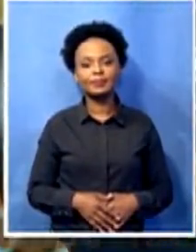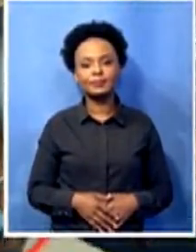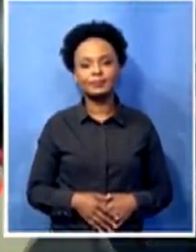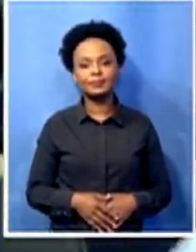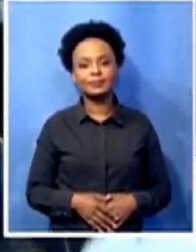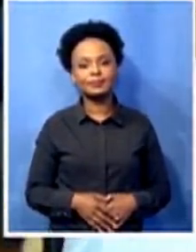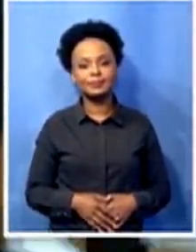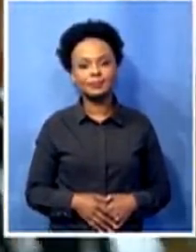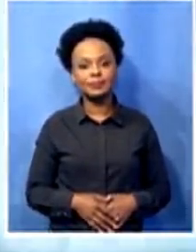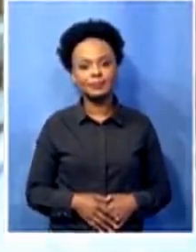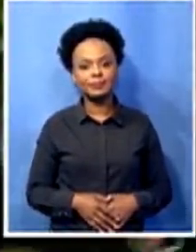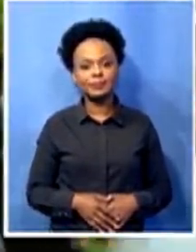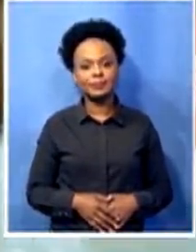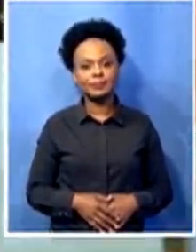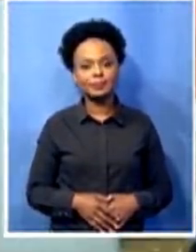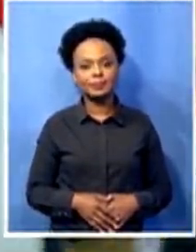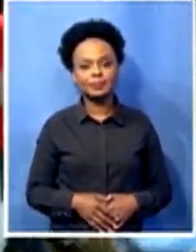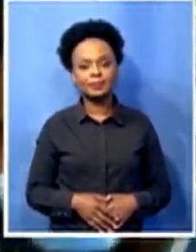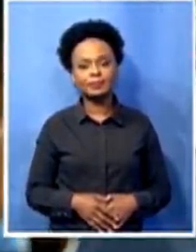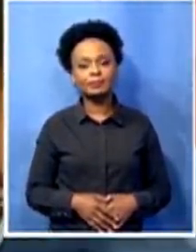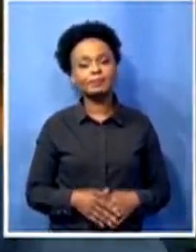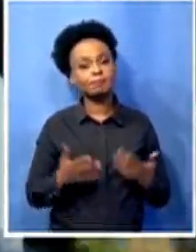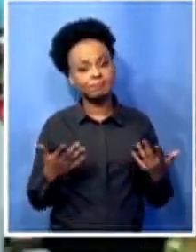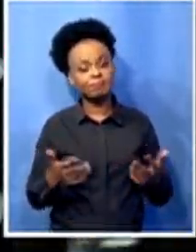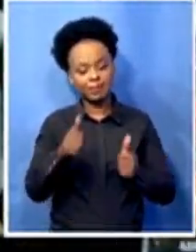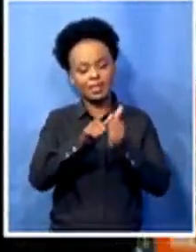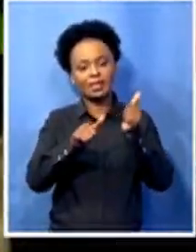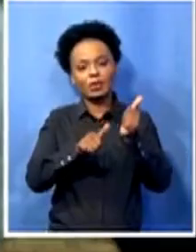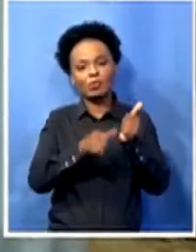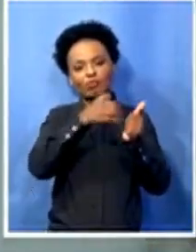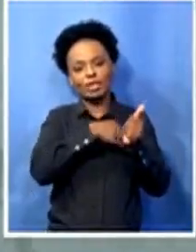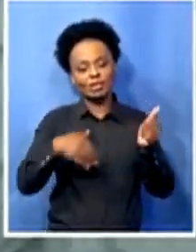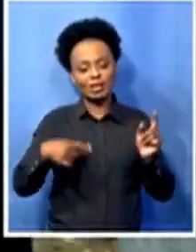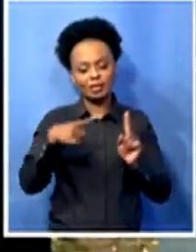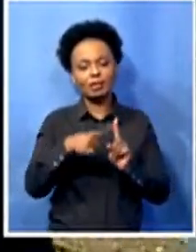Well, that was the Deputy President addressing the people from